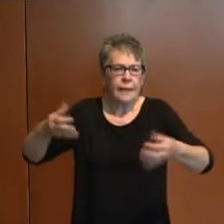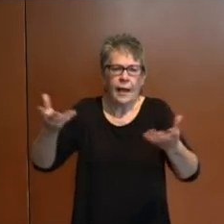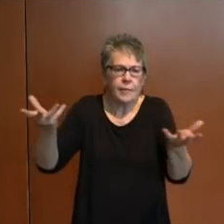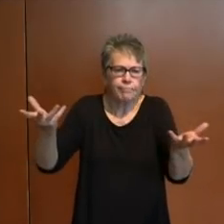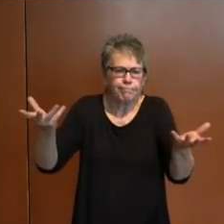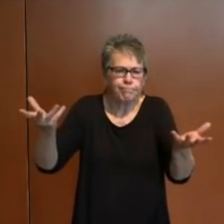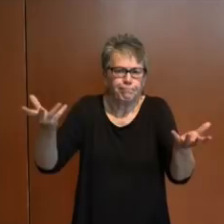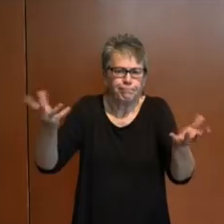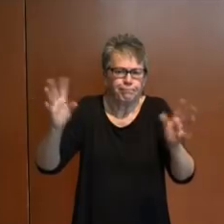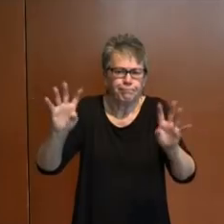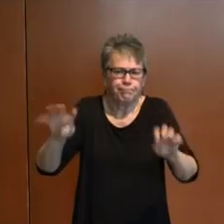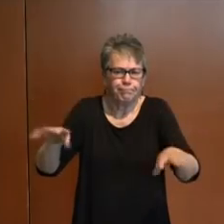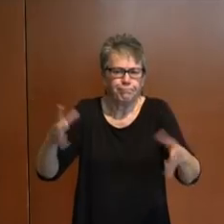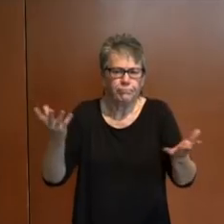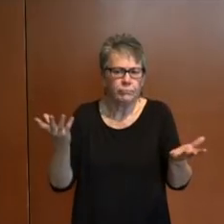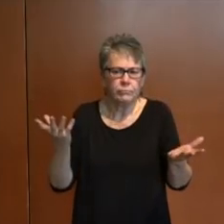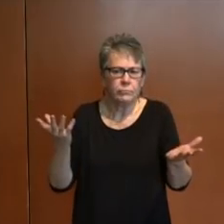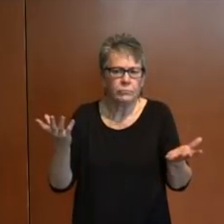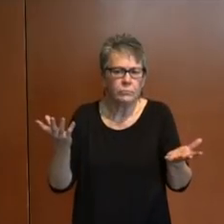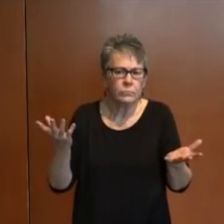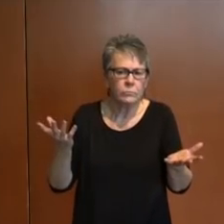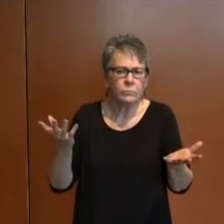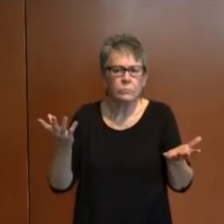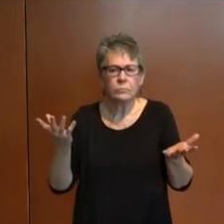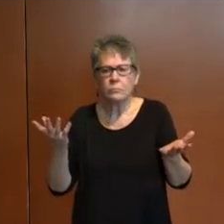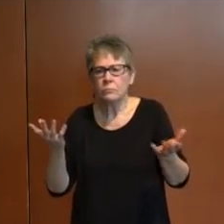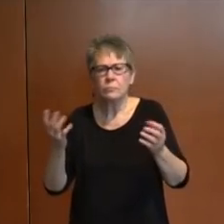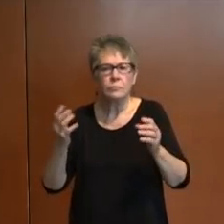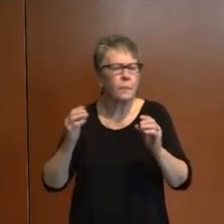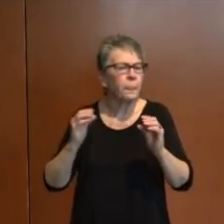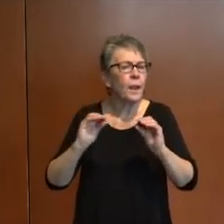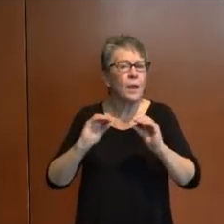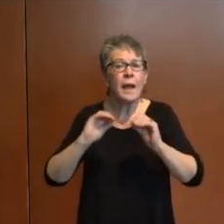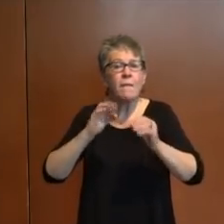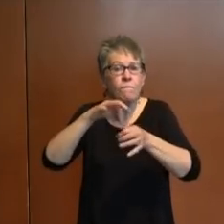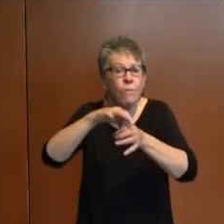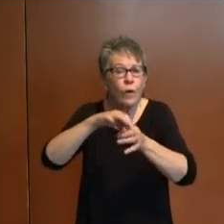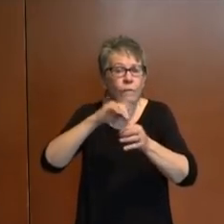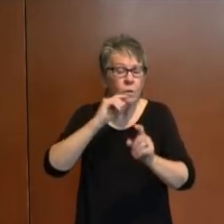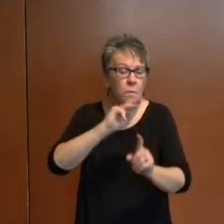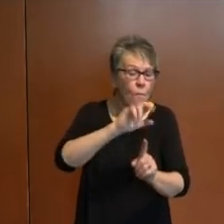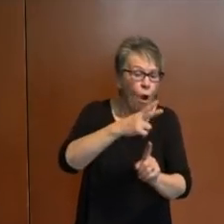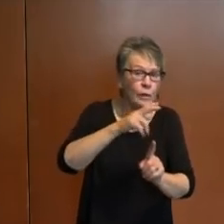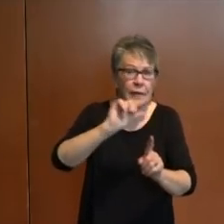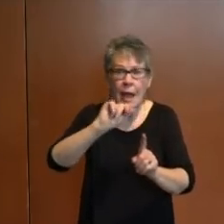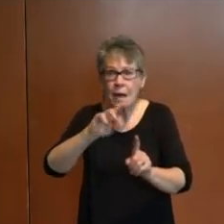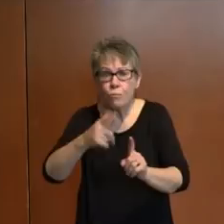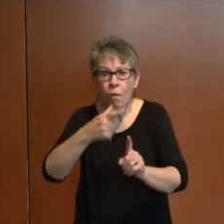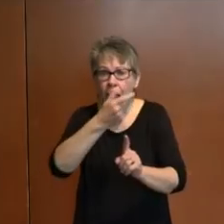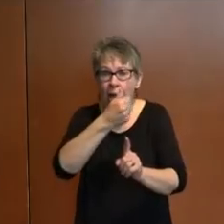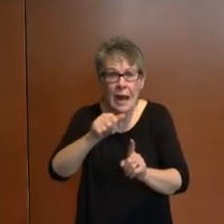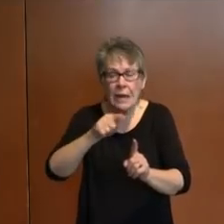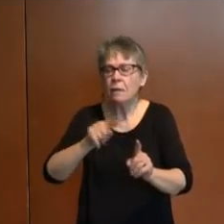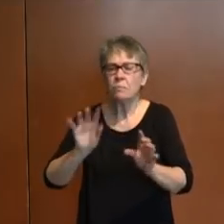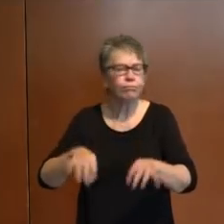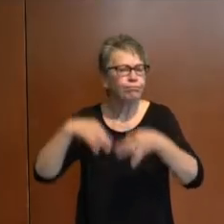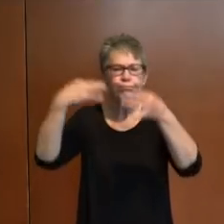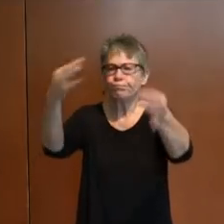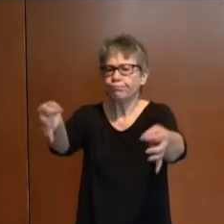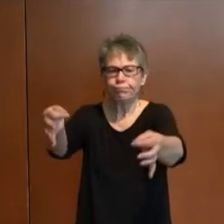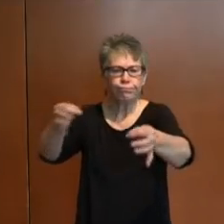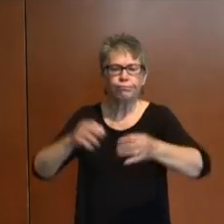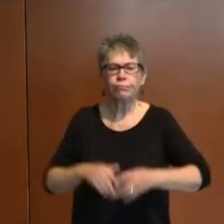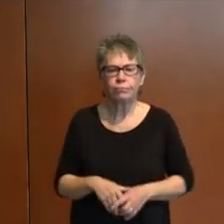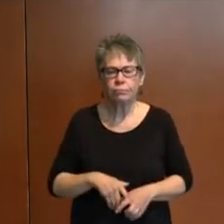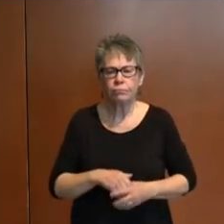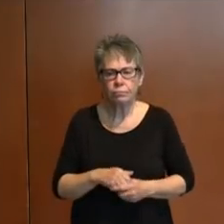alongside the nonpartisan elections that are taking place that day. And we also, as you know, went full vote by mail for those elections. We